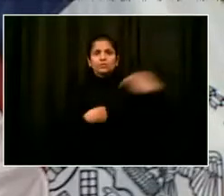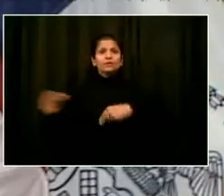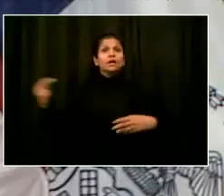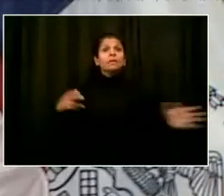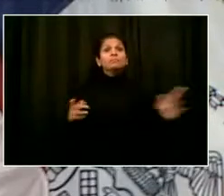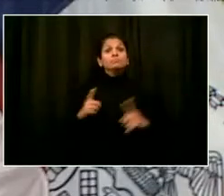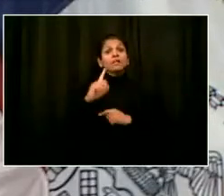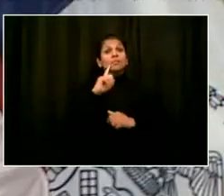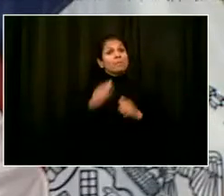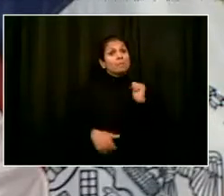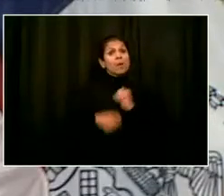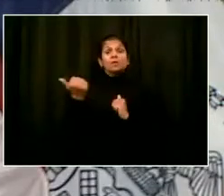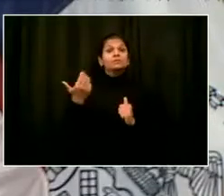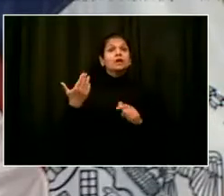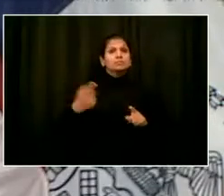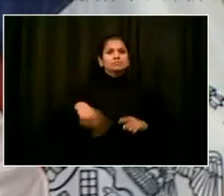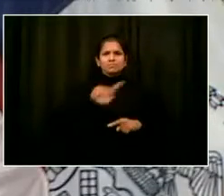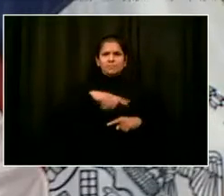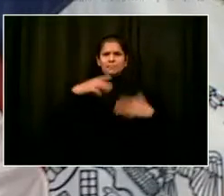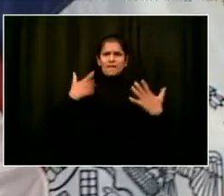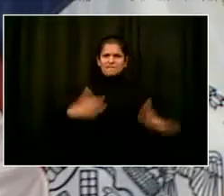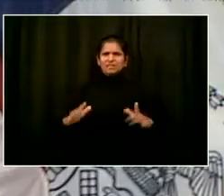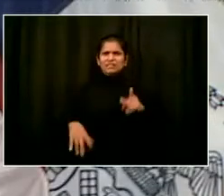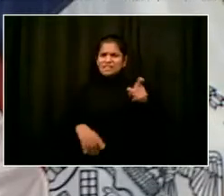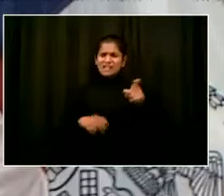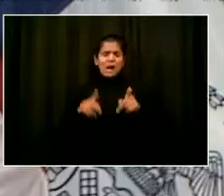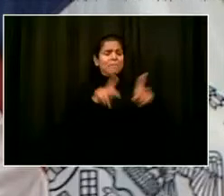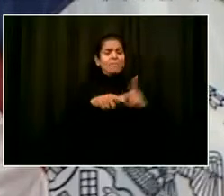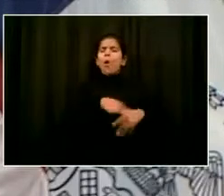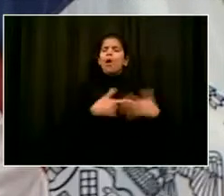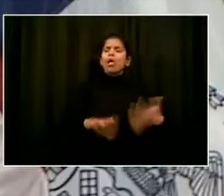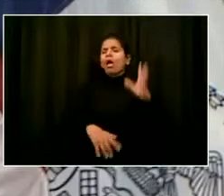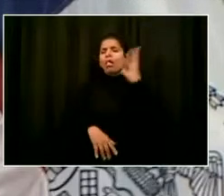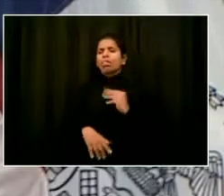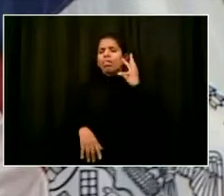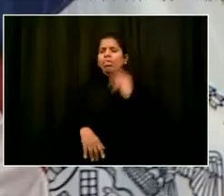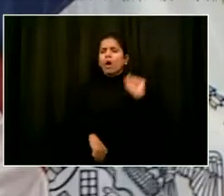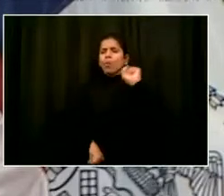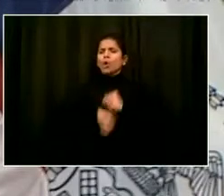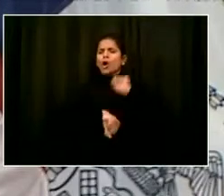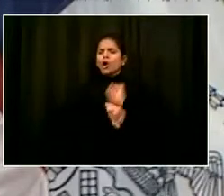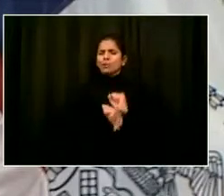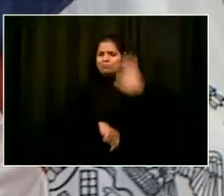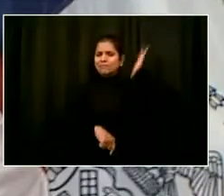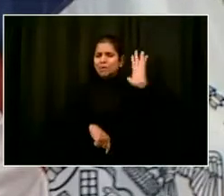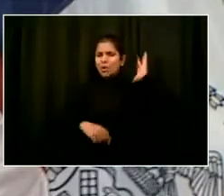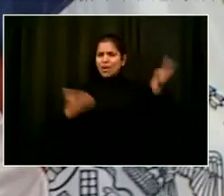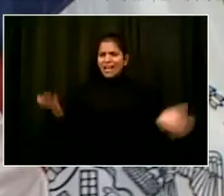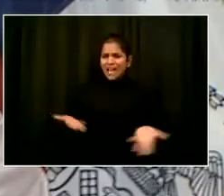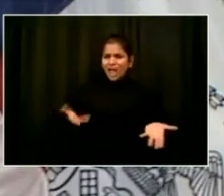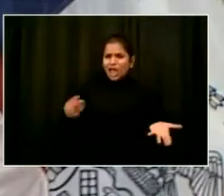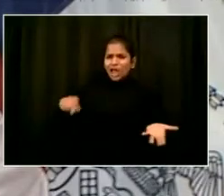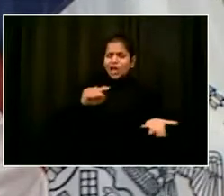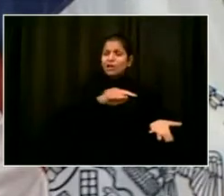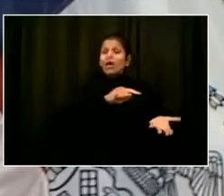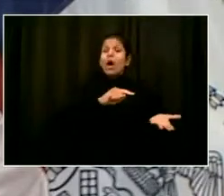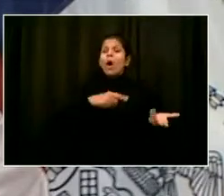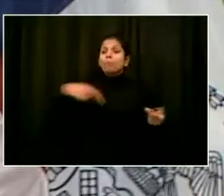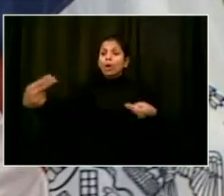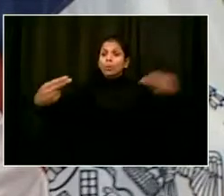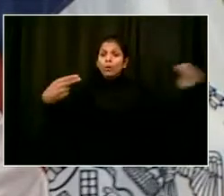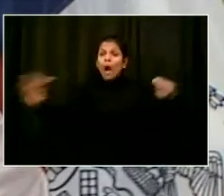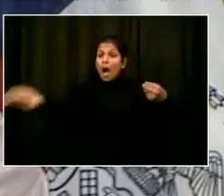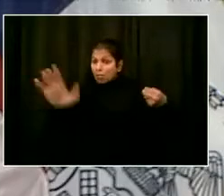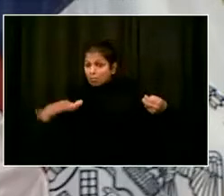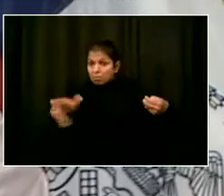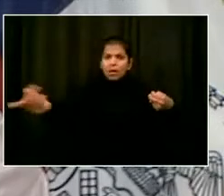in such a large American city obviously uh but we believed and she did an amazing job with her team bringing